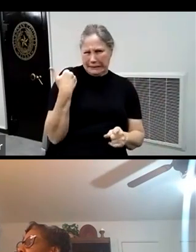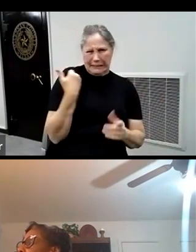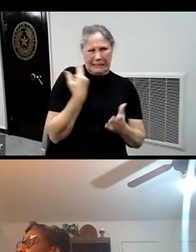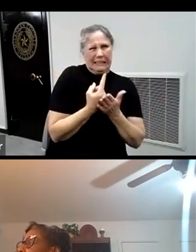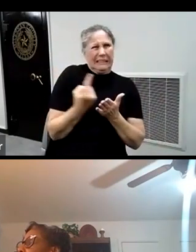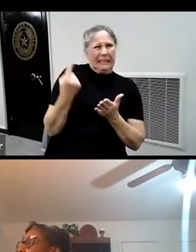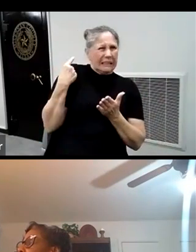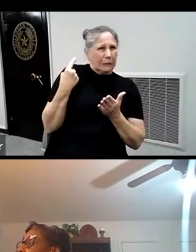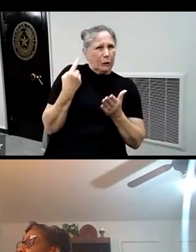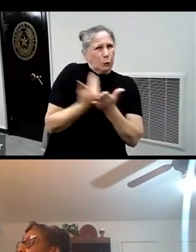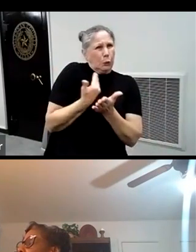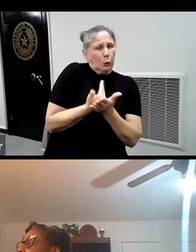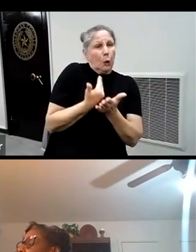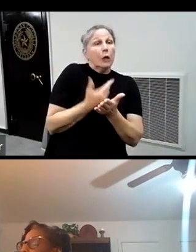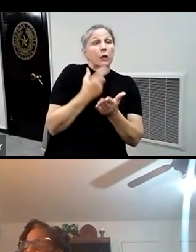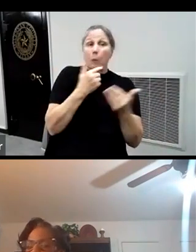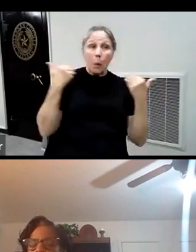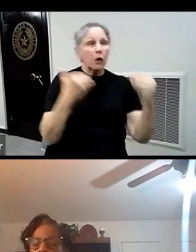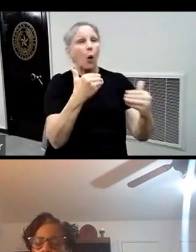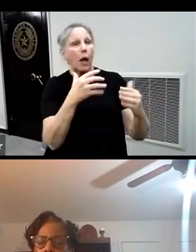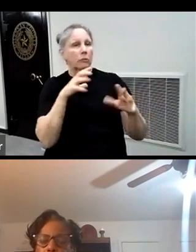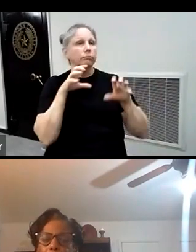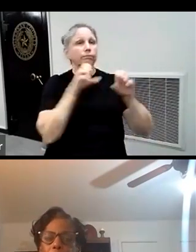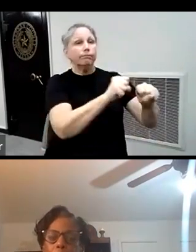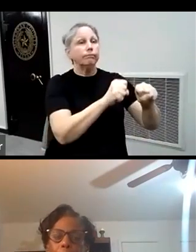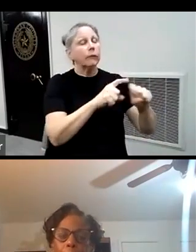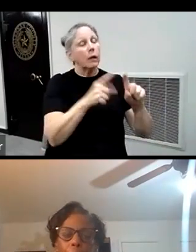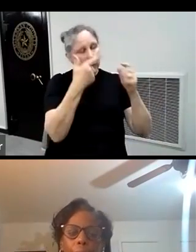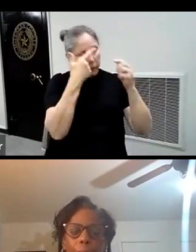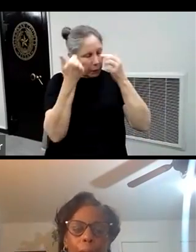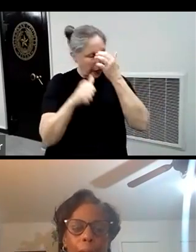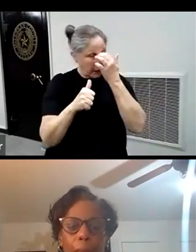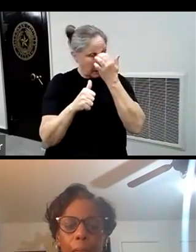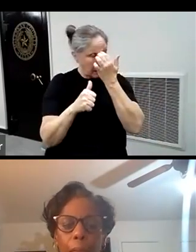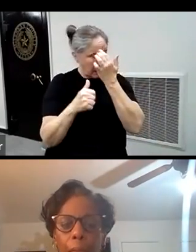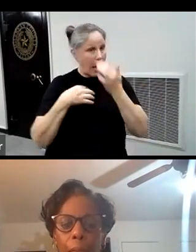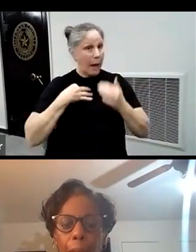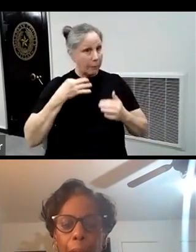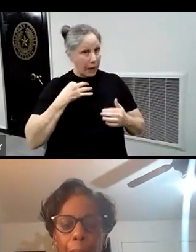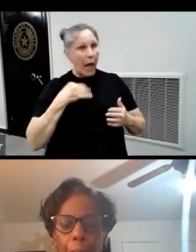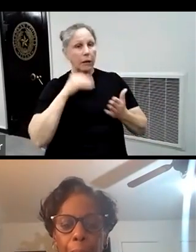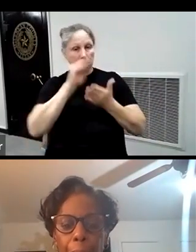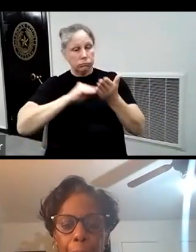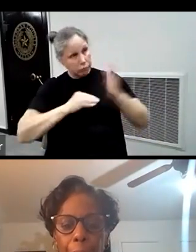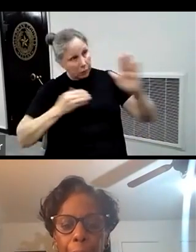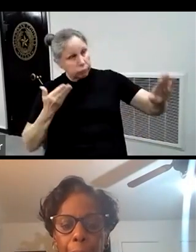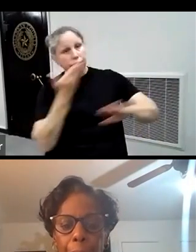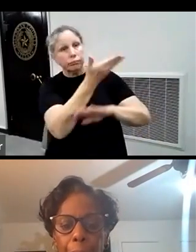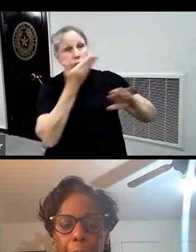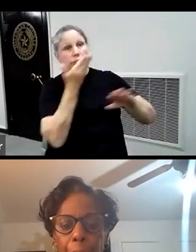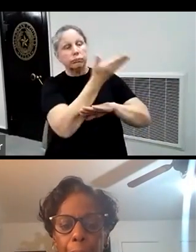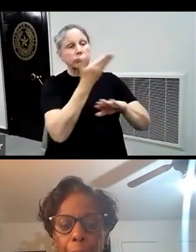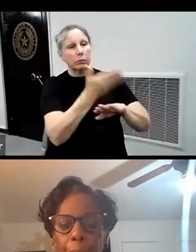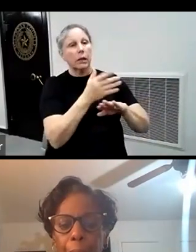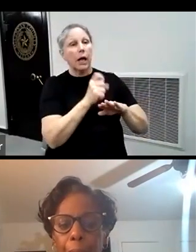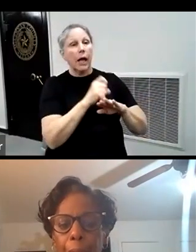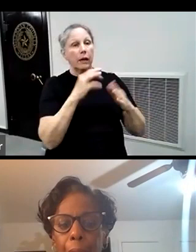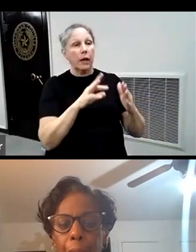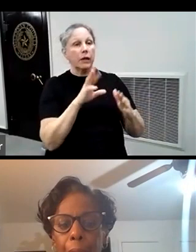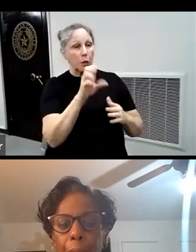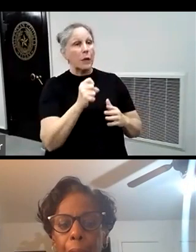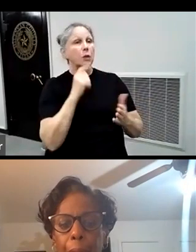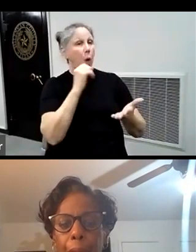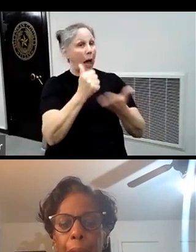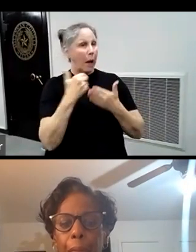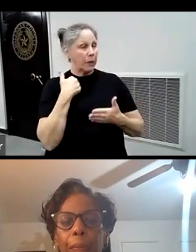week. And so we wanted to go ahead and get it before the court. That way we could get the application submission approved and the resolution that goes along with